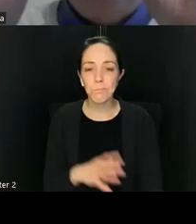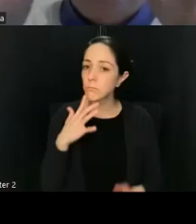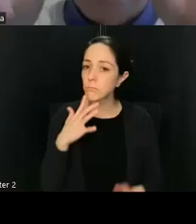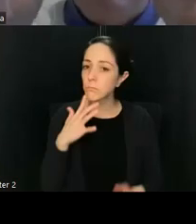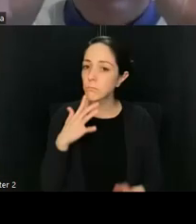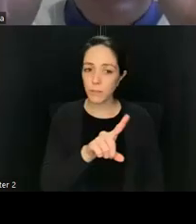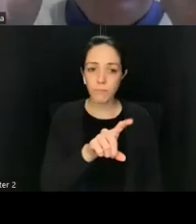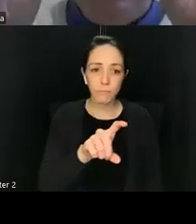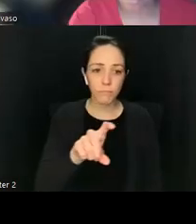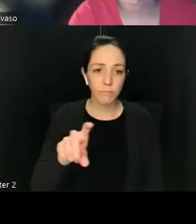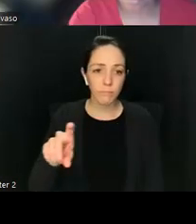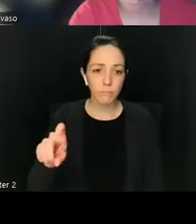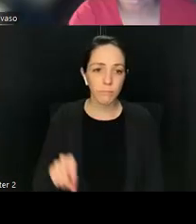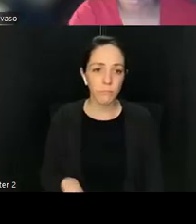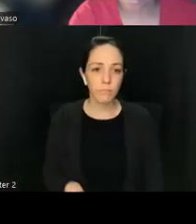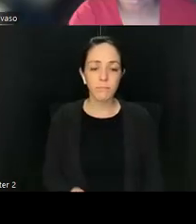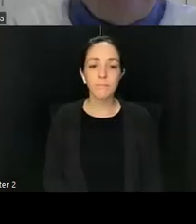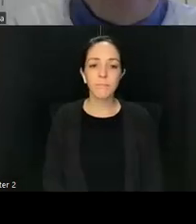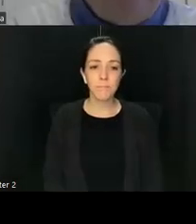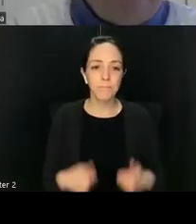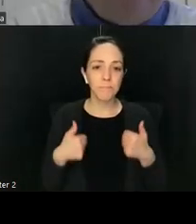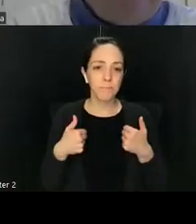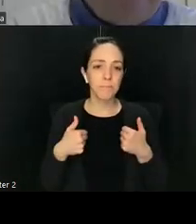these words? Okay, wonderful.